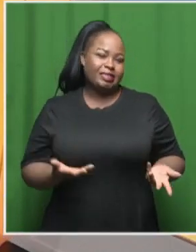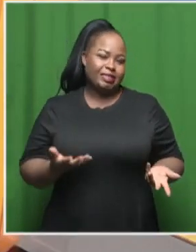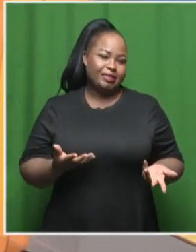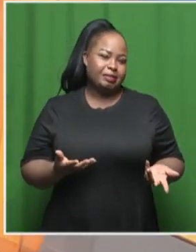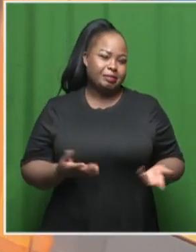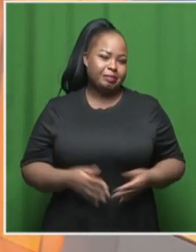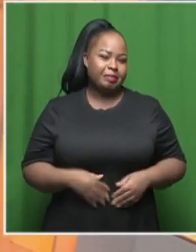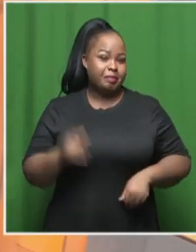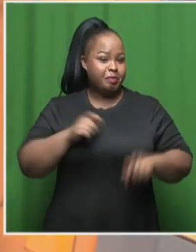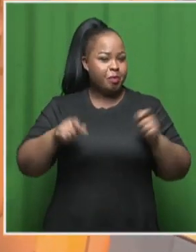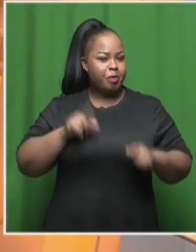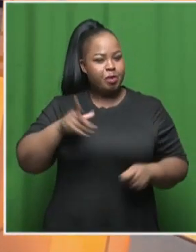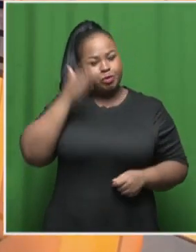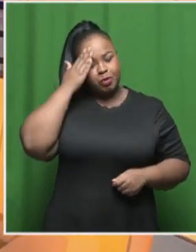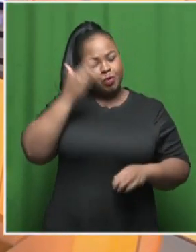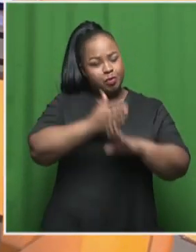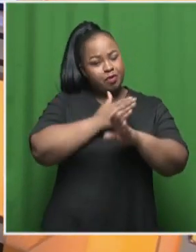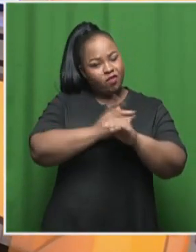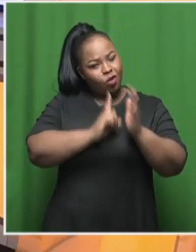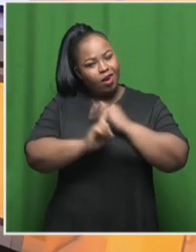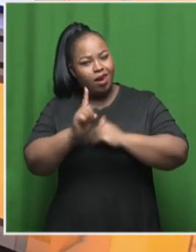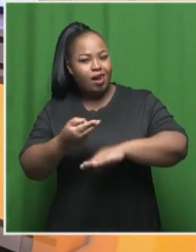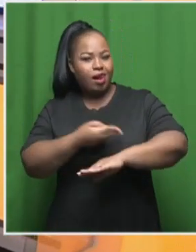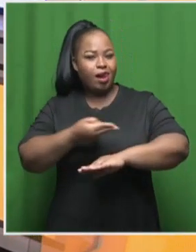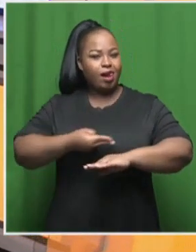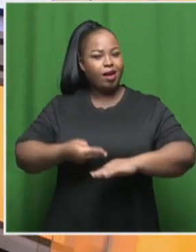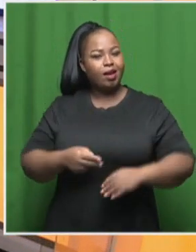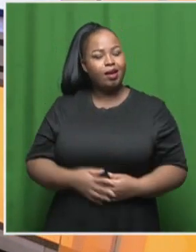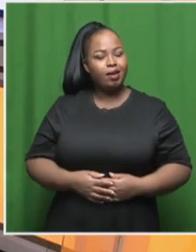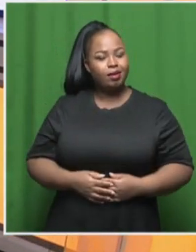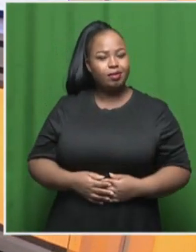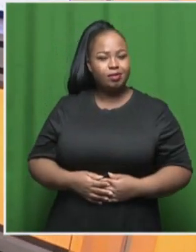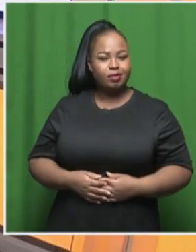that people need to know before coming in for a tattoo?